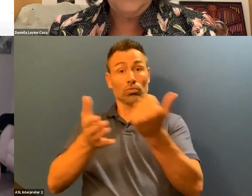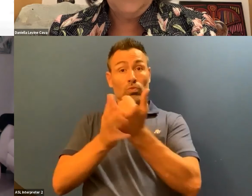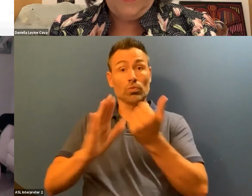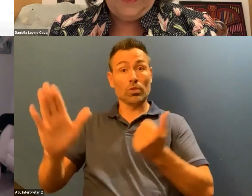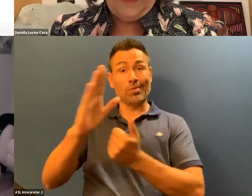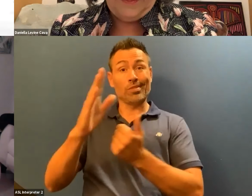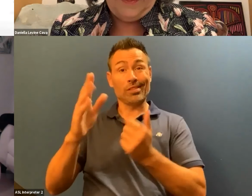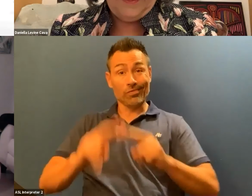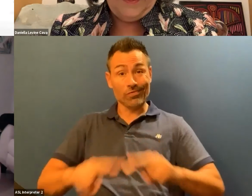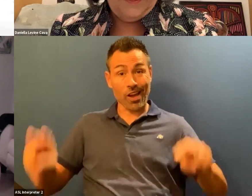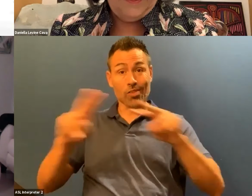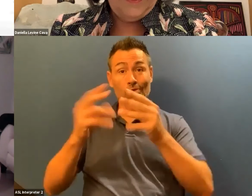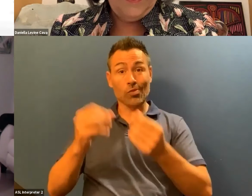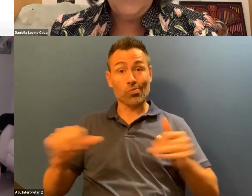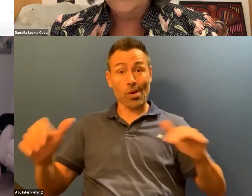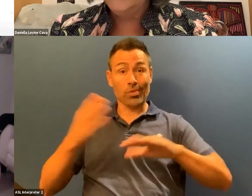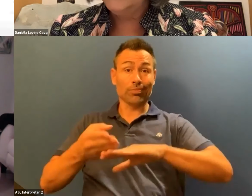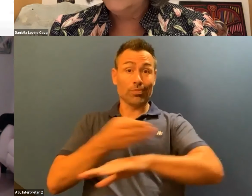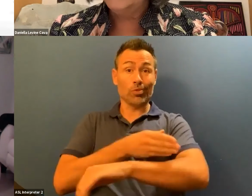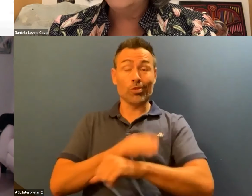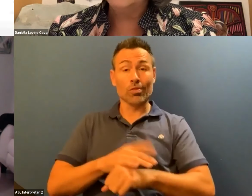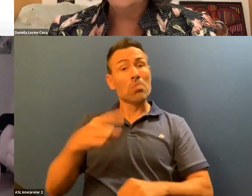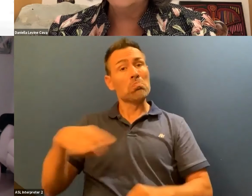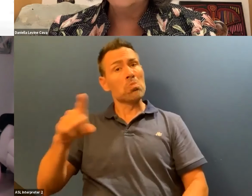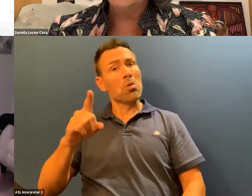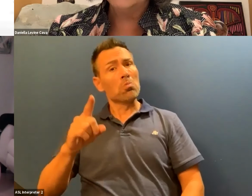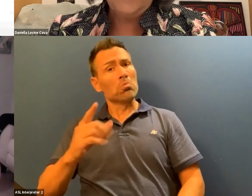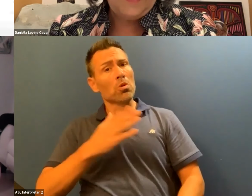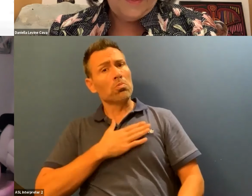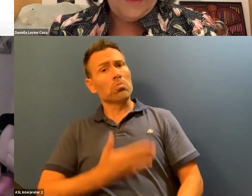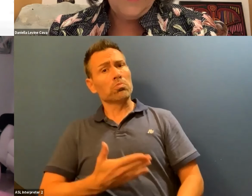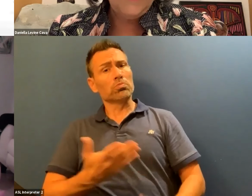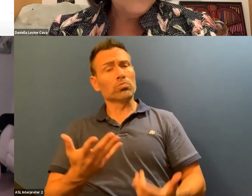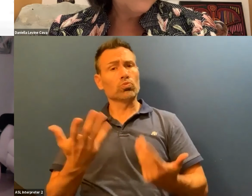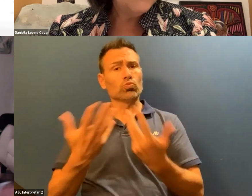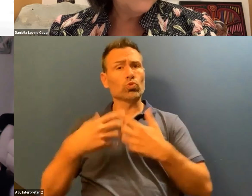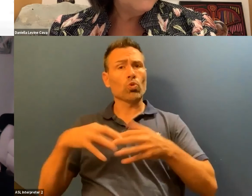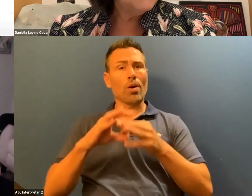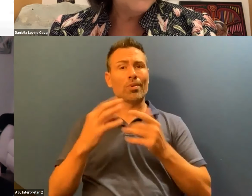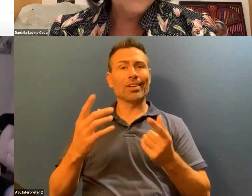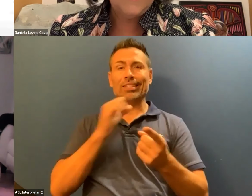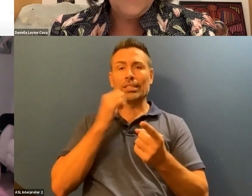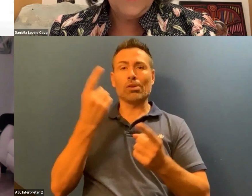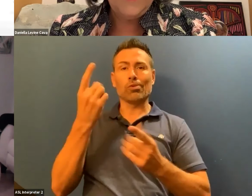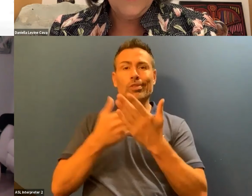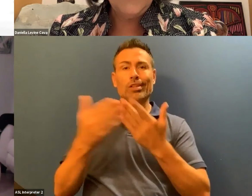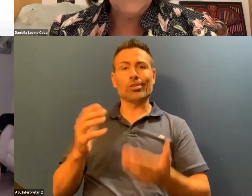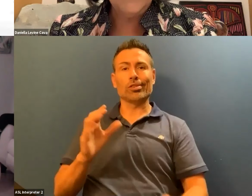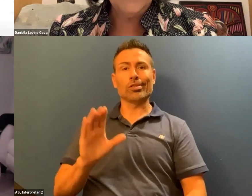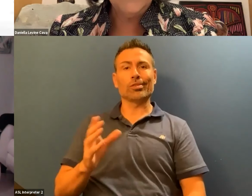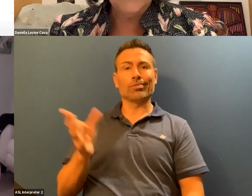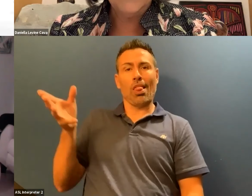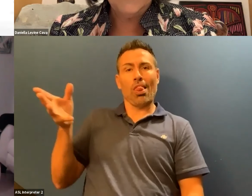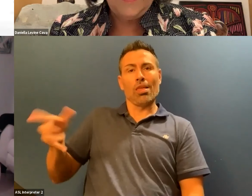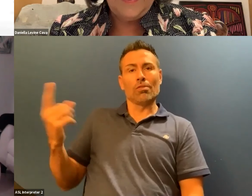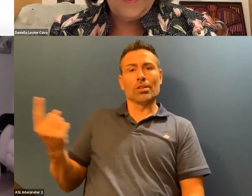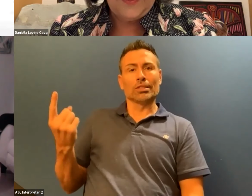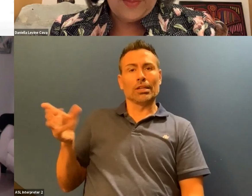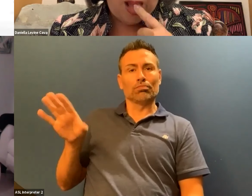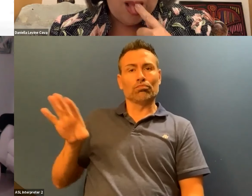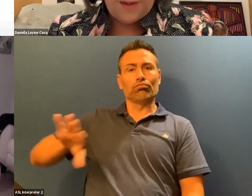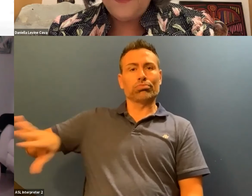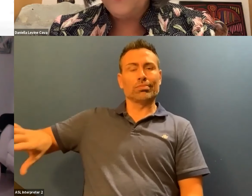disposition to be able to cooperate and help. This is not one of these kind of things that you just put to the side. It's, again, one of the many things